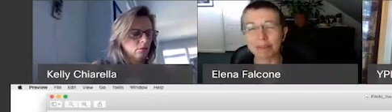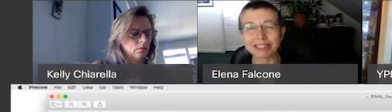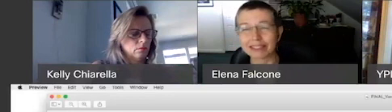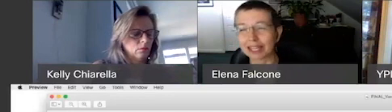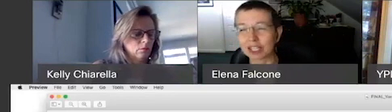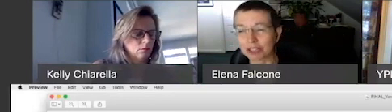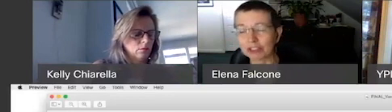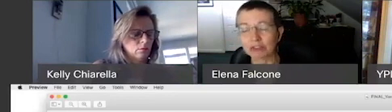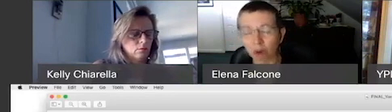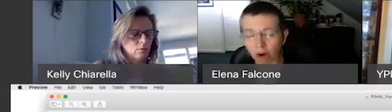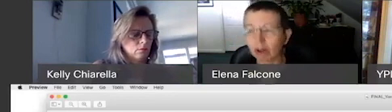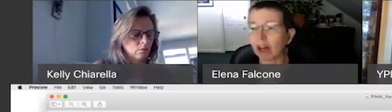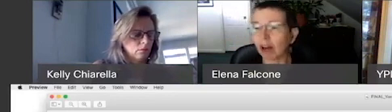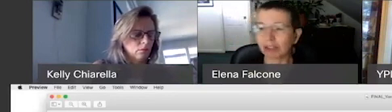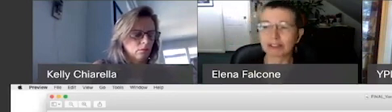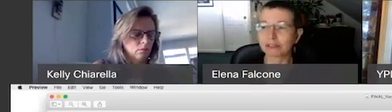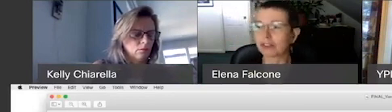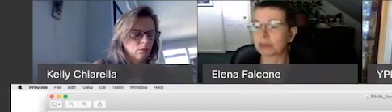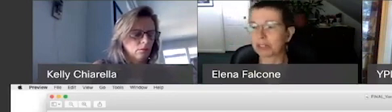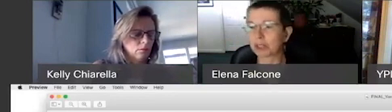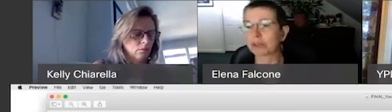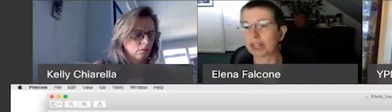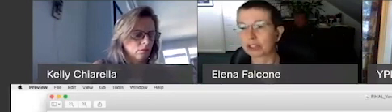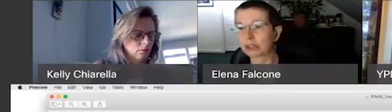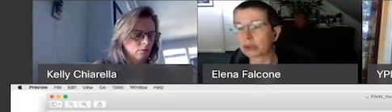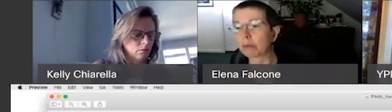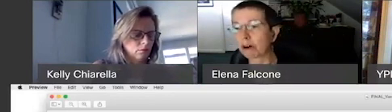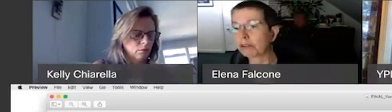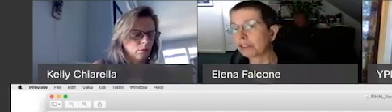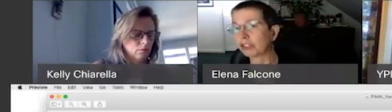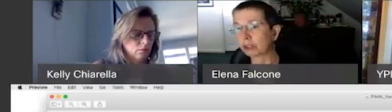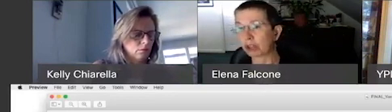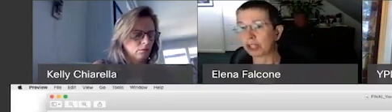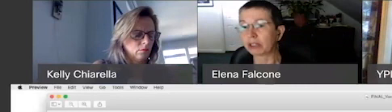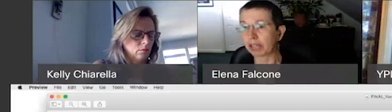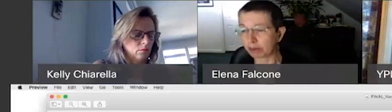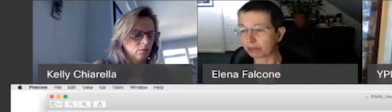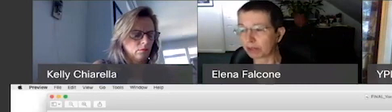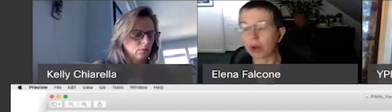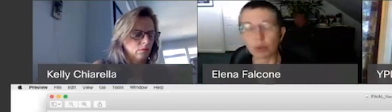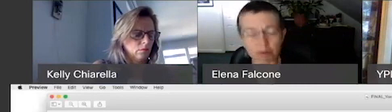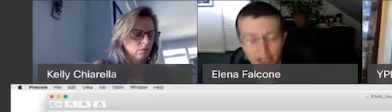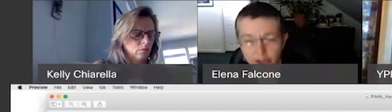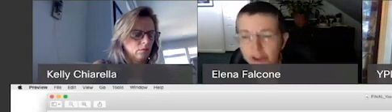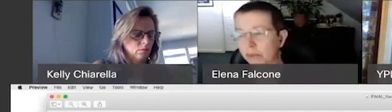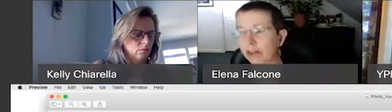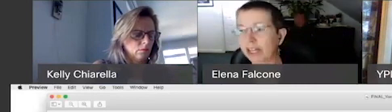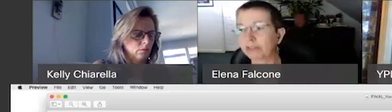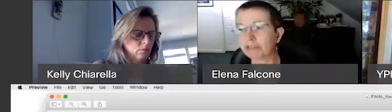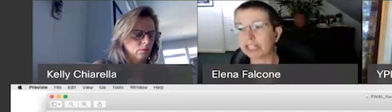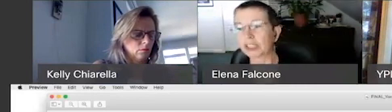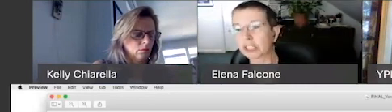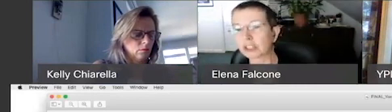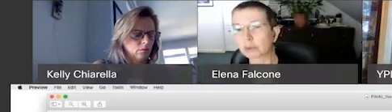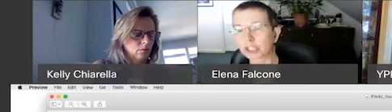to tap into the expertise of all 150 plus professionals who are part of the Senior Law Day Collaborative. We regularly